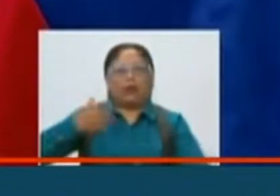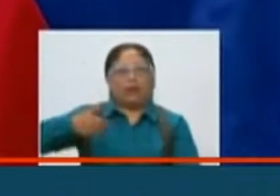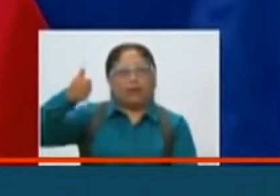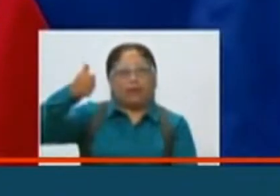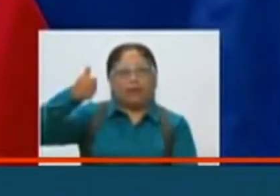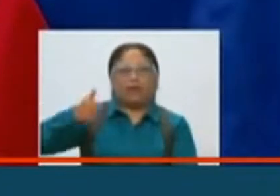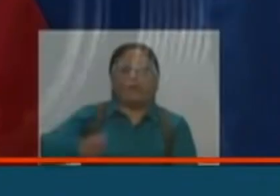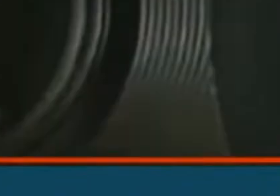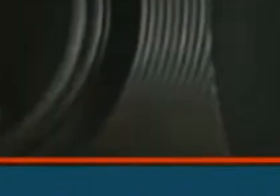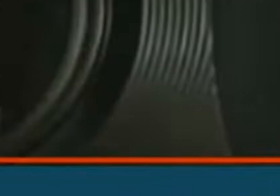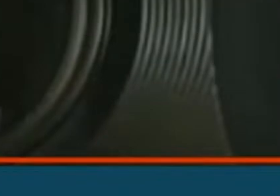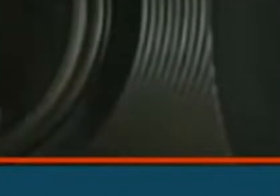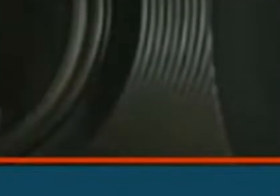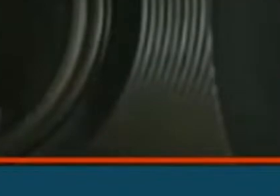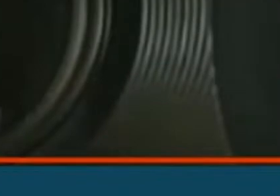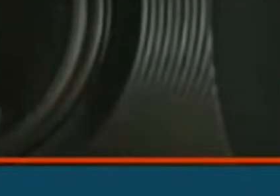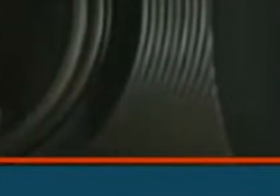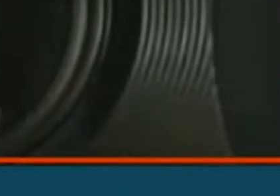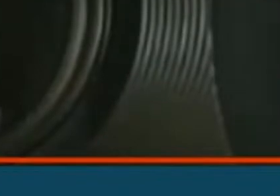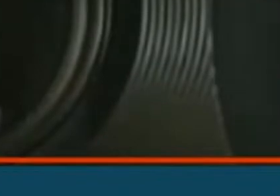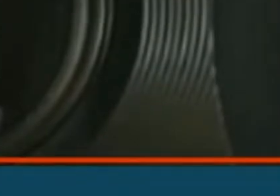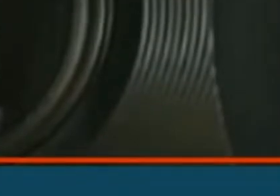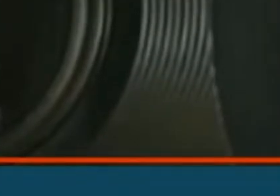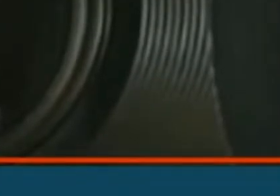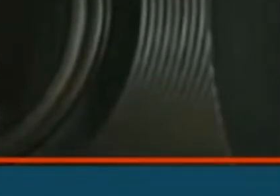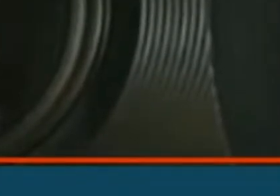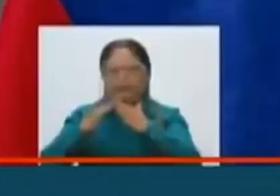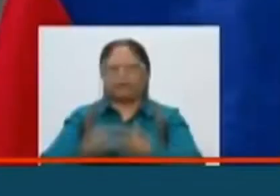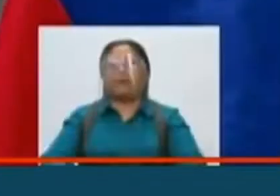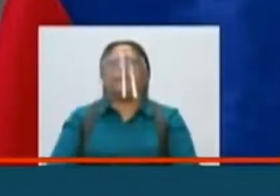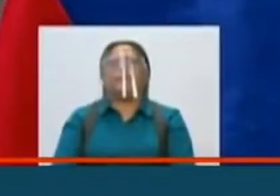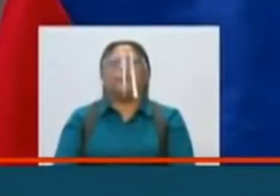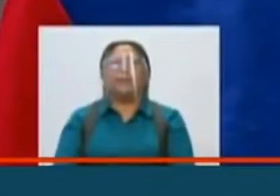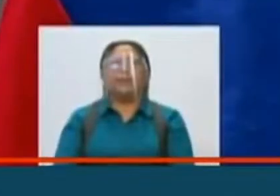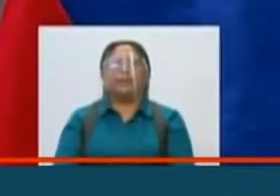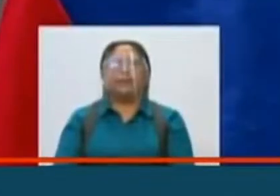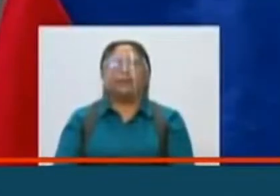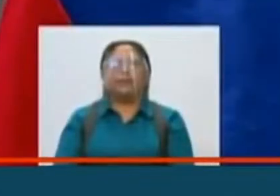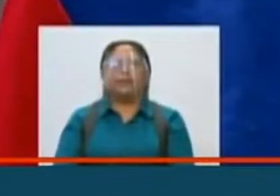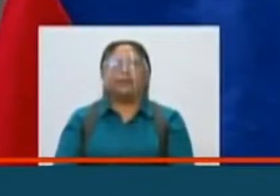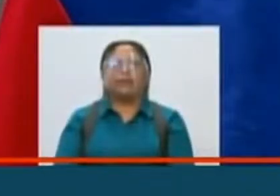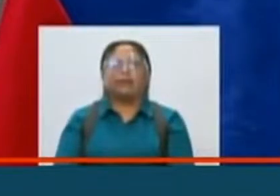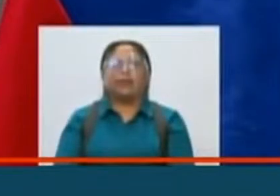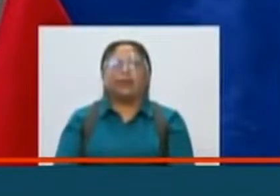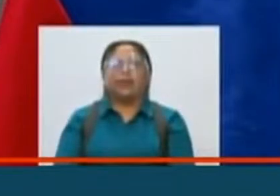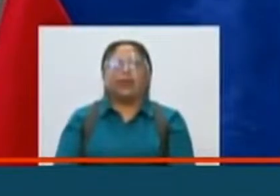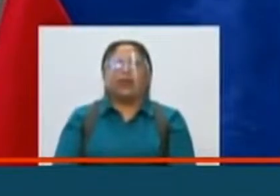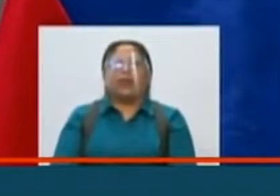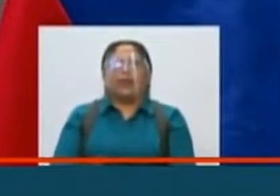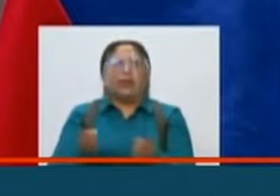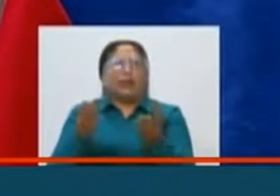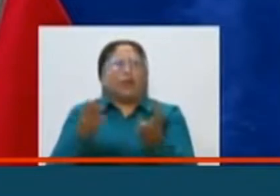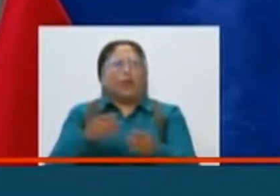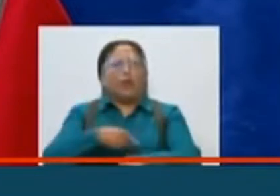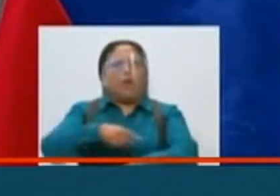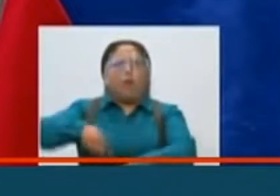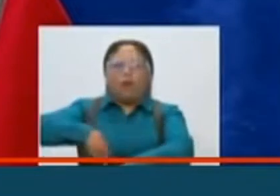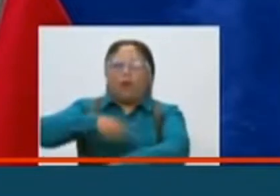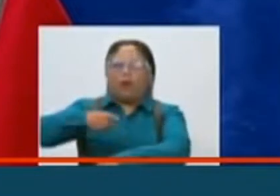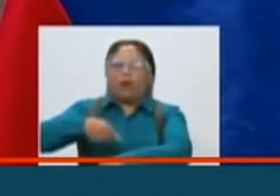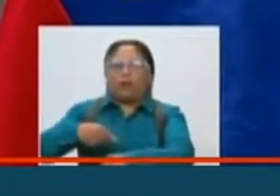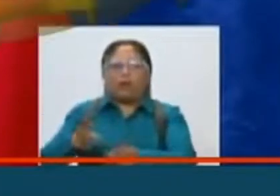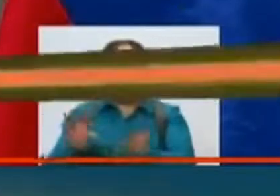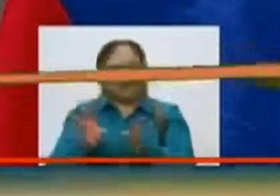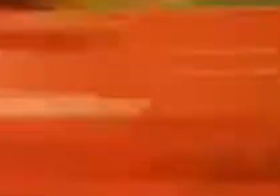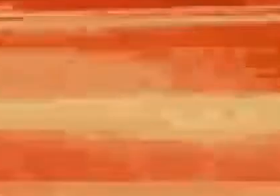to arrive at the end of March with 1.7 million doses, while another similar shipment should arrive at the end of April and a third in May.